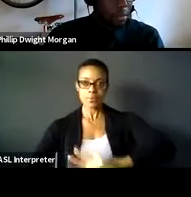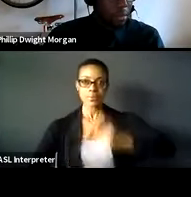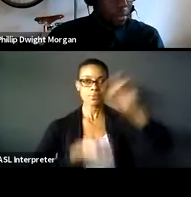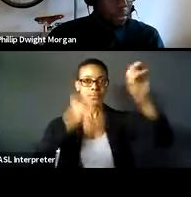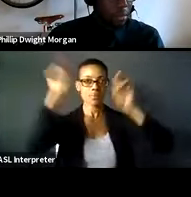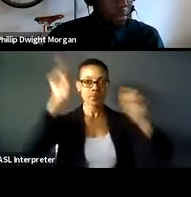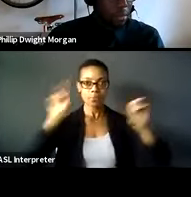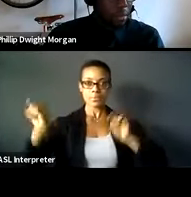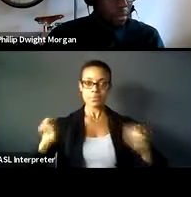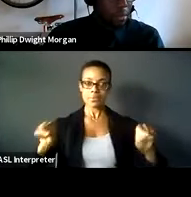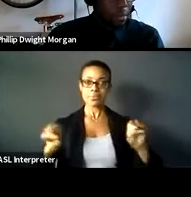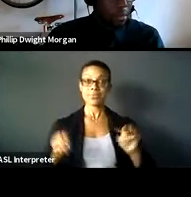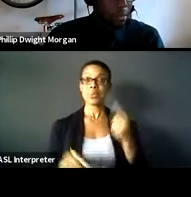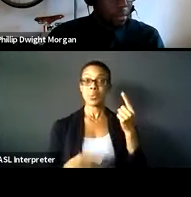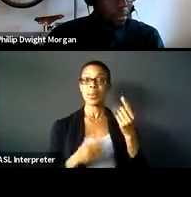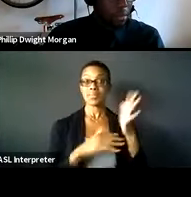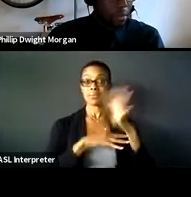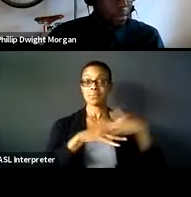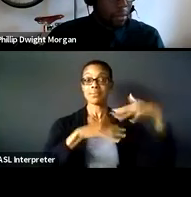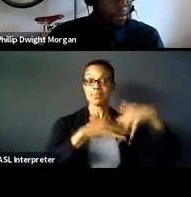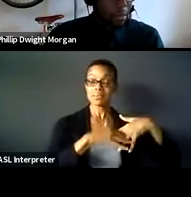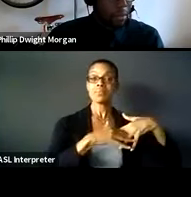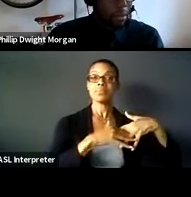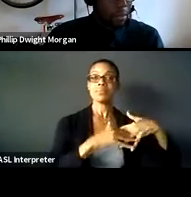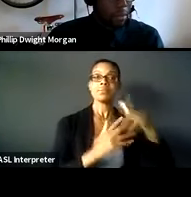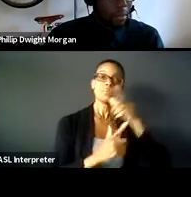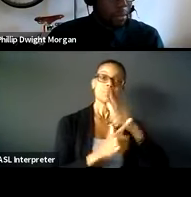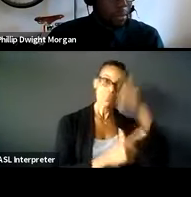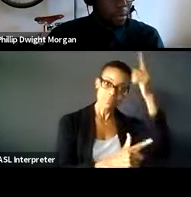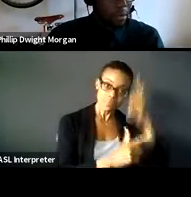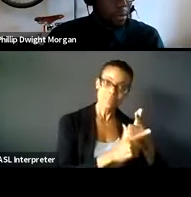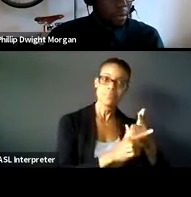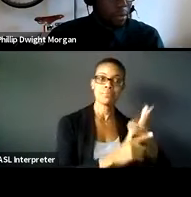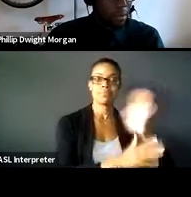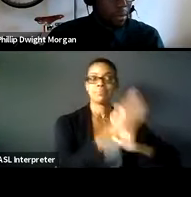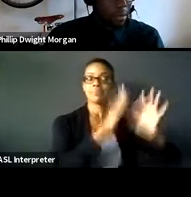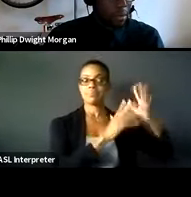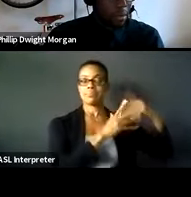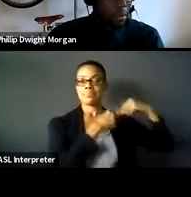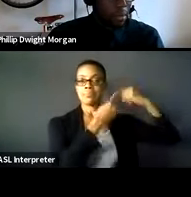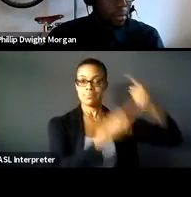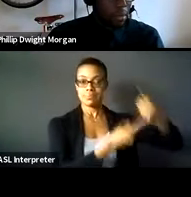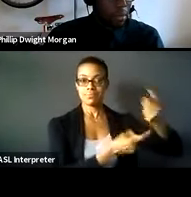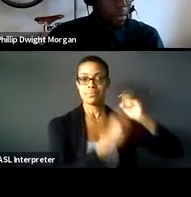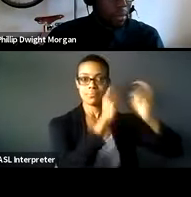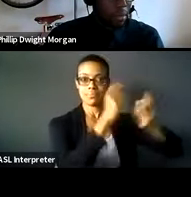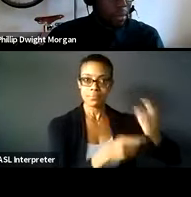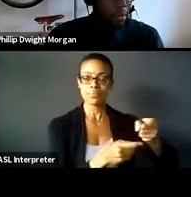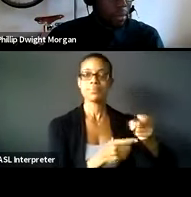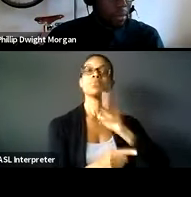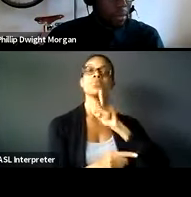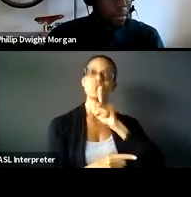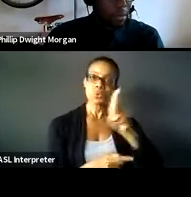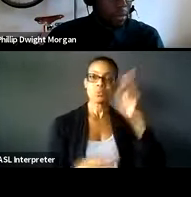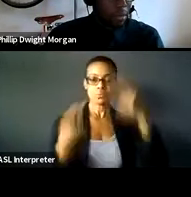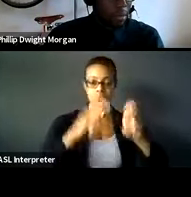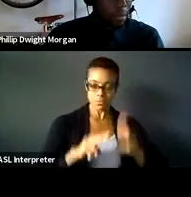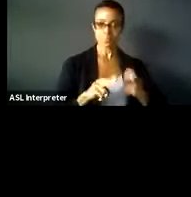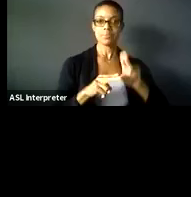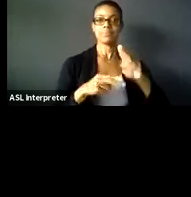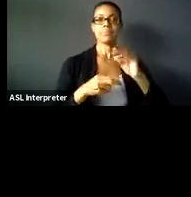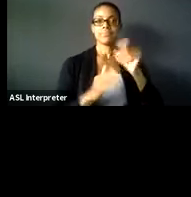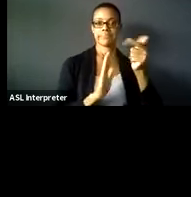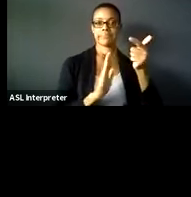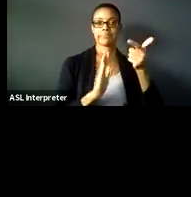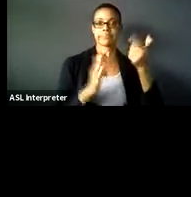Indigenous brothers and sisters and persons have given to us in Canada in particular is the Truth and Reconciliation Commission. And